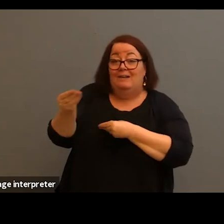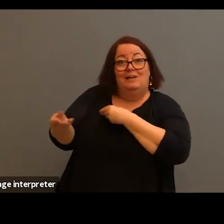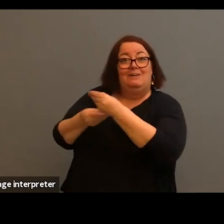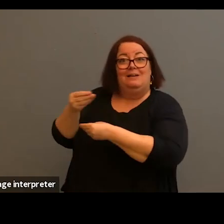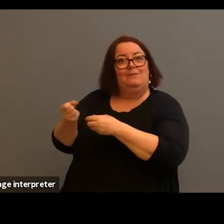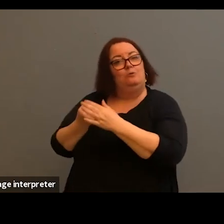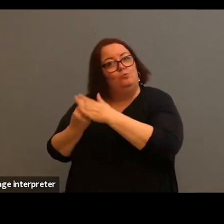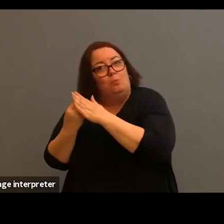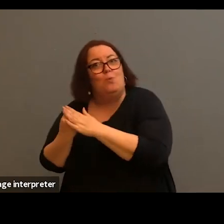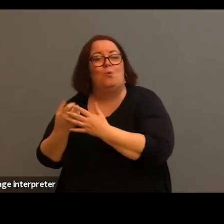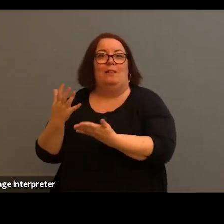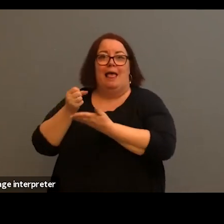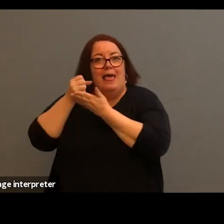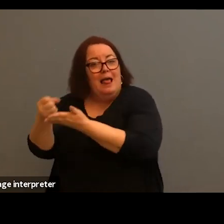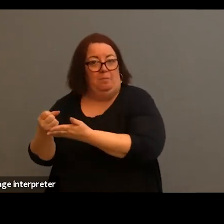So this is really